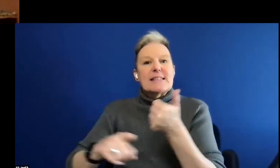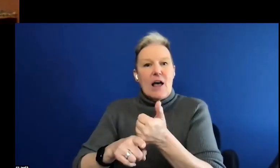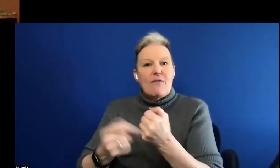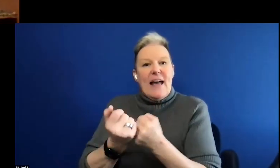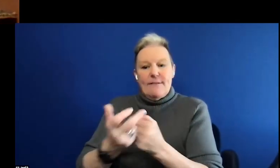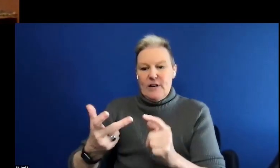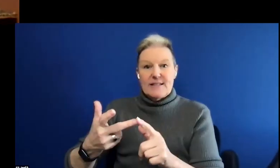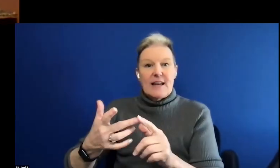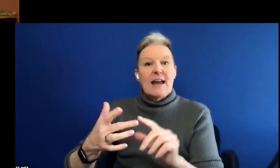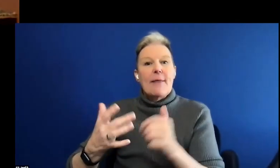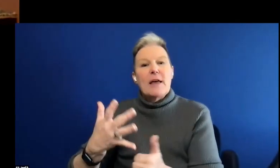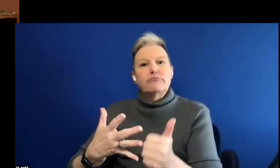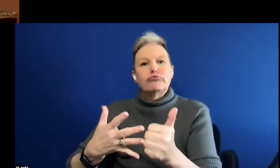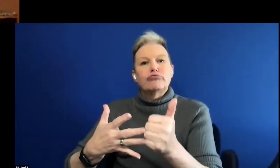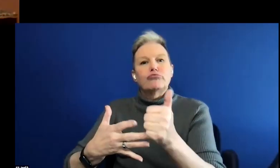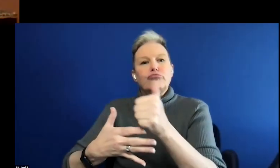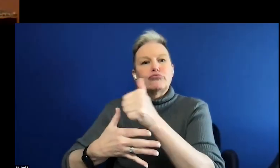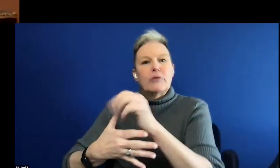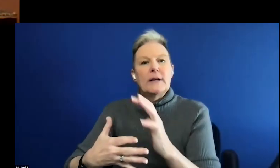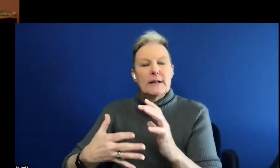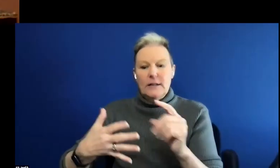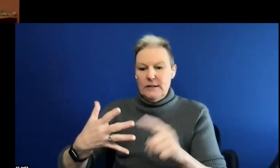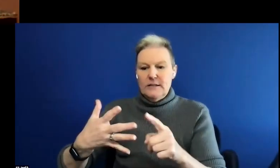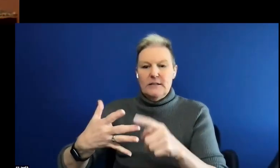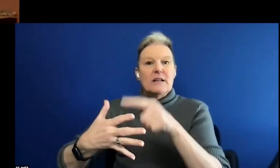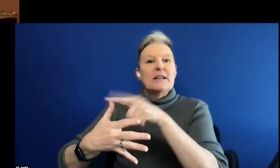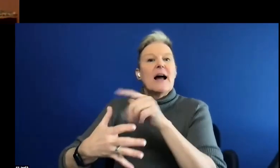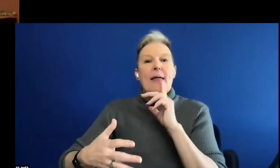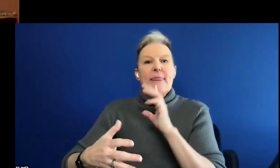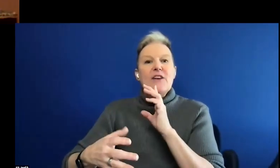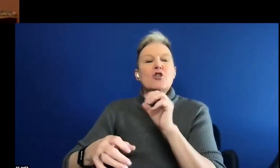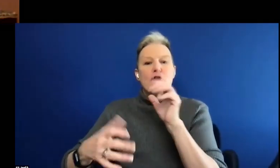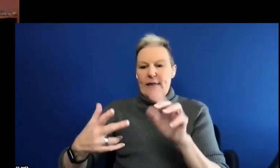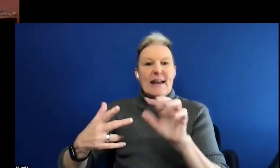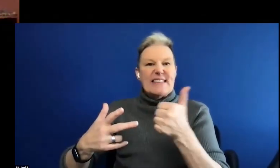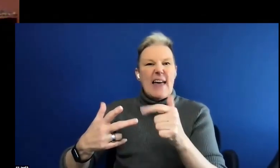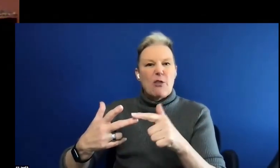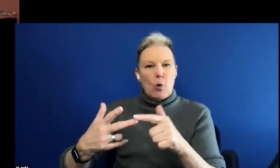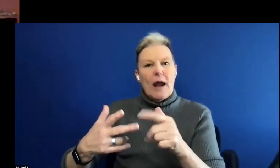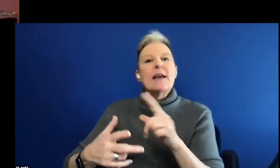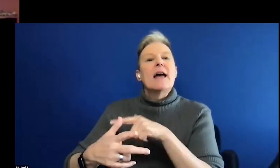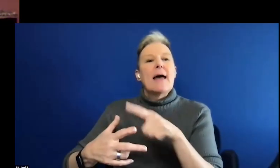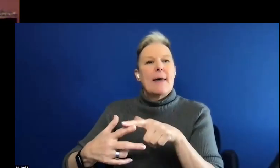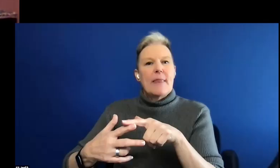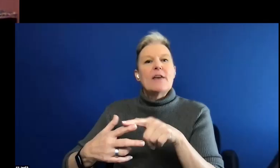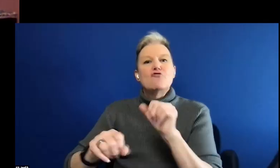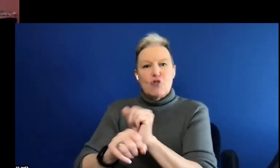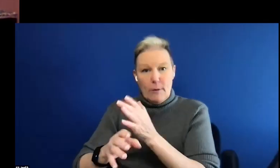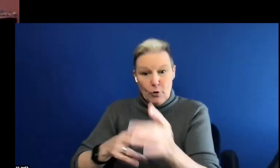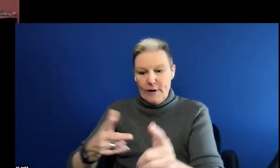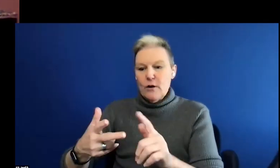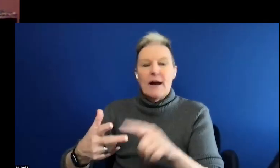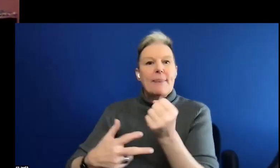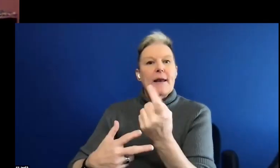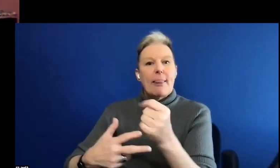self-advocacy and ramping it up to job and career exploration on a 10th grade level, and going from that 10th grade level and going to the 11th